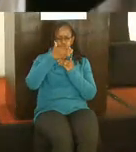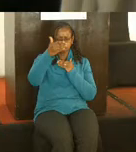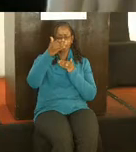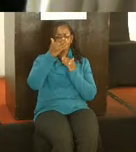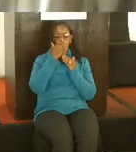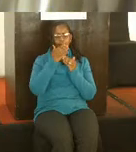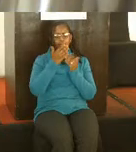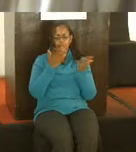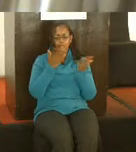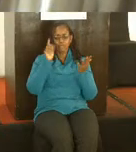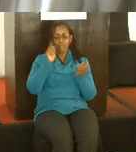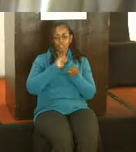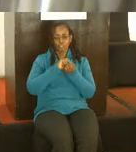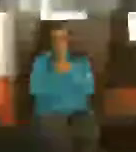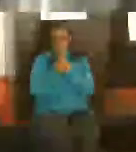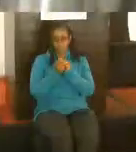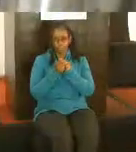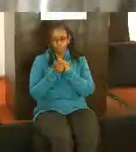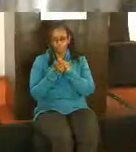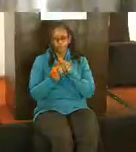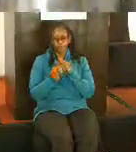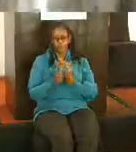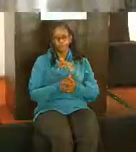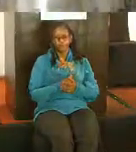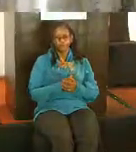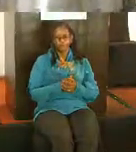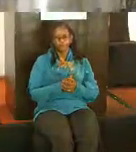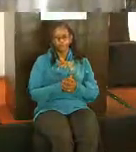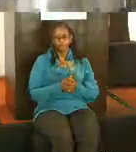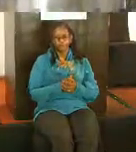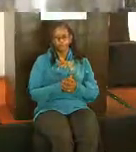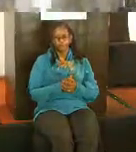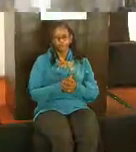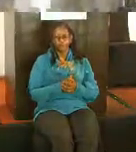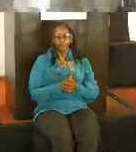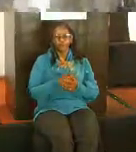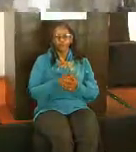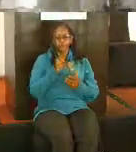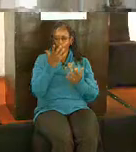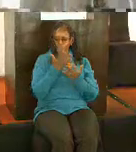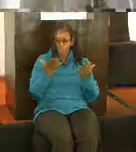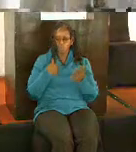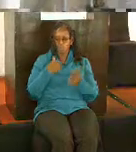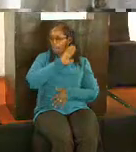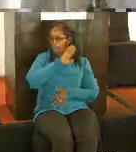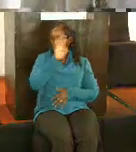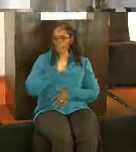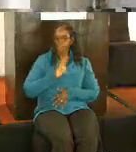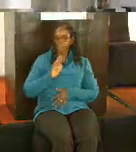and they will never that they will never